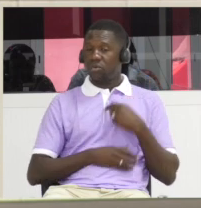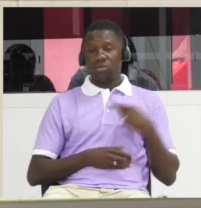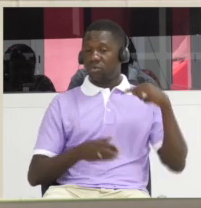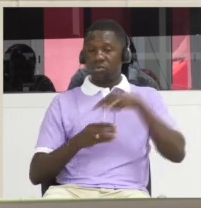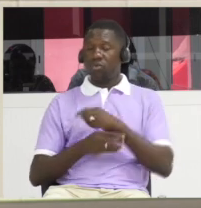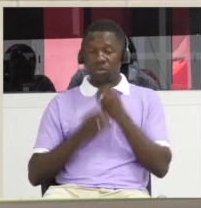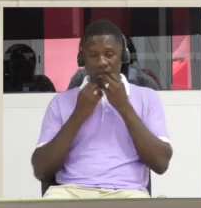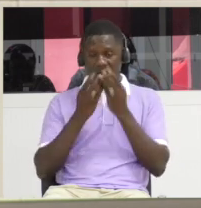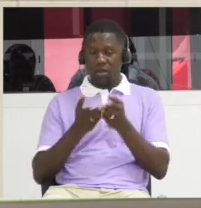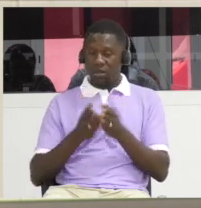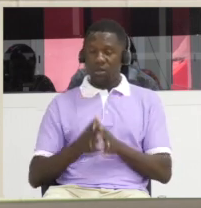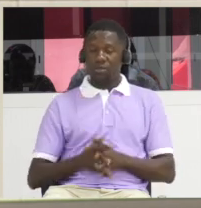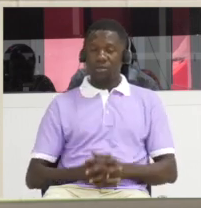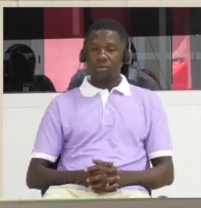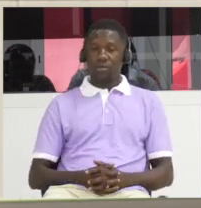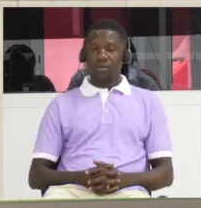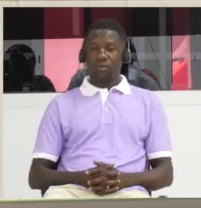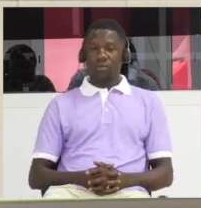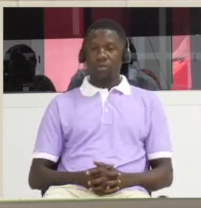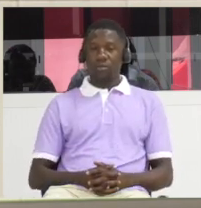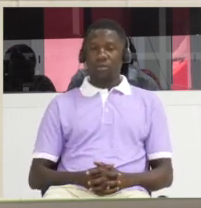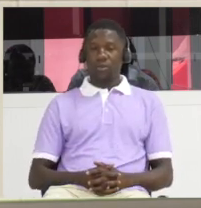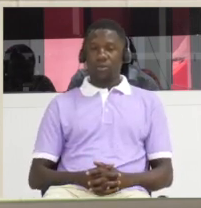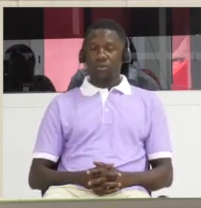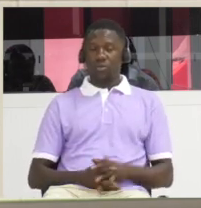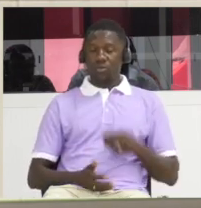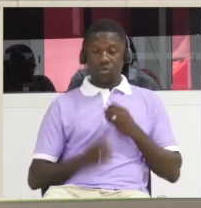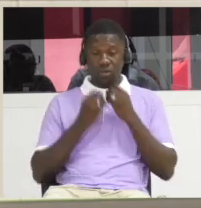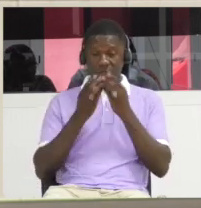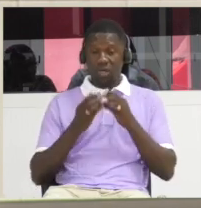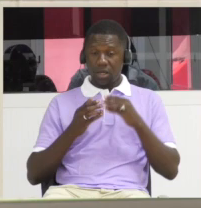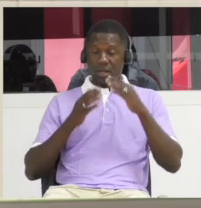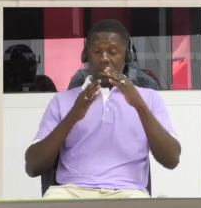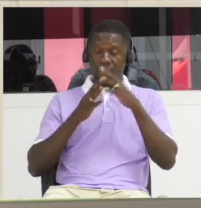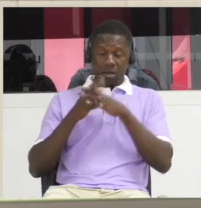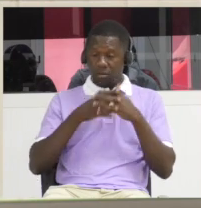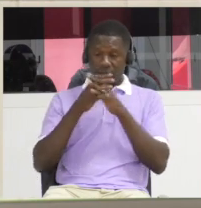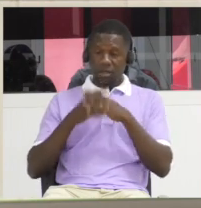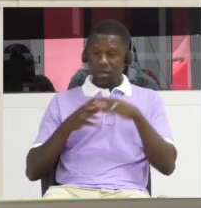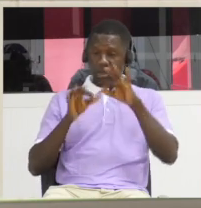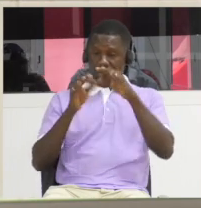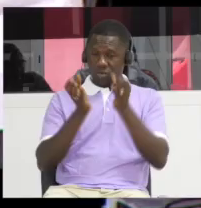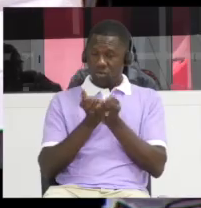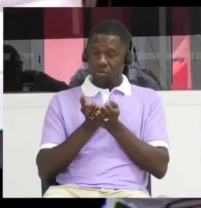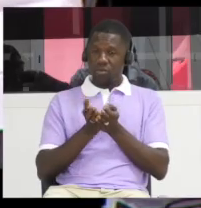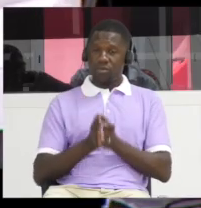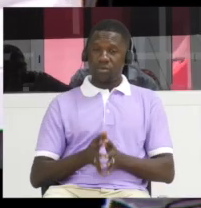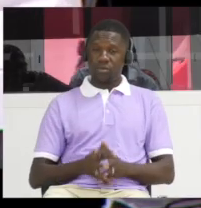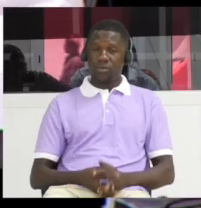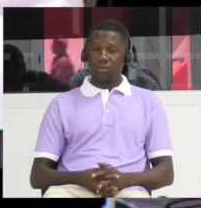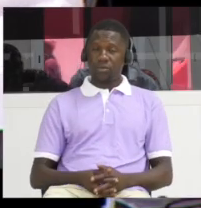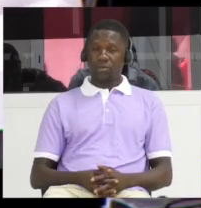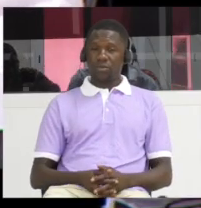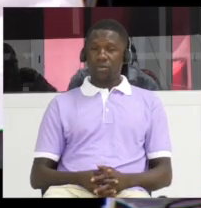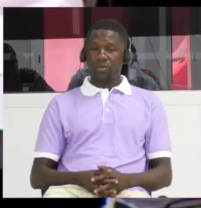to authorize, the American troops. Did the ambassador say that in